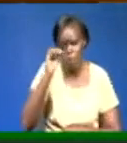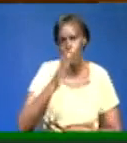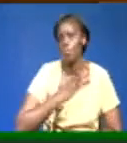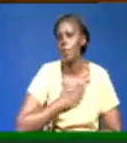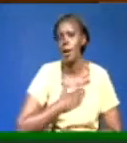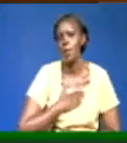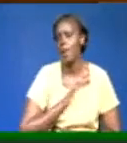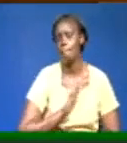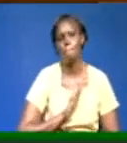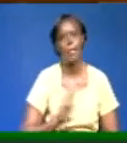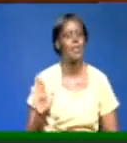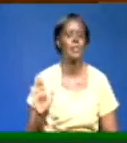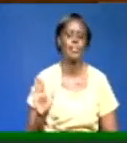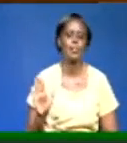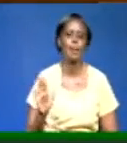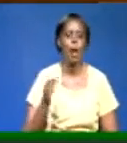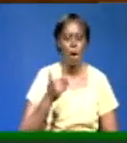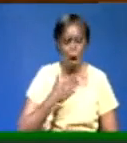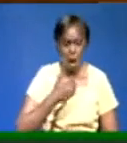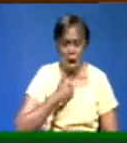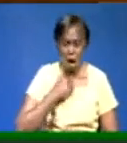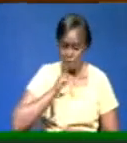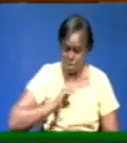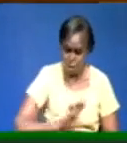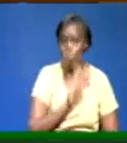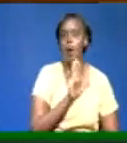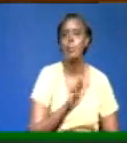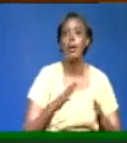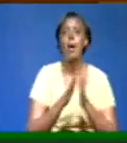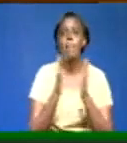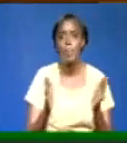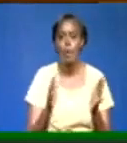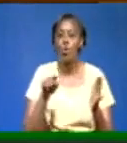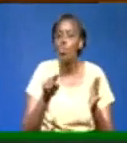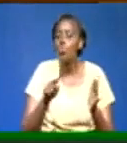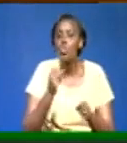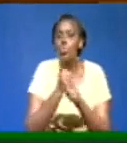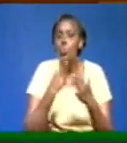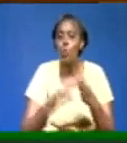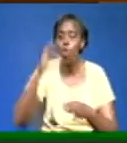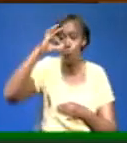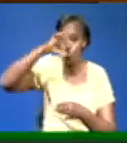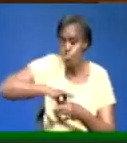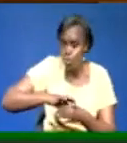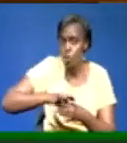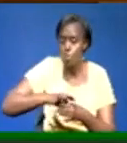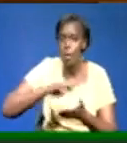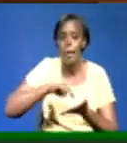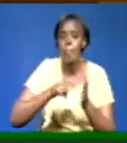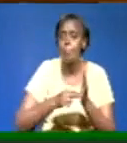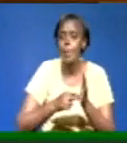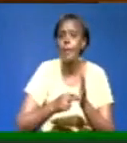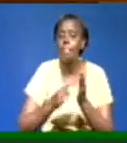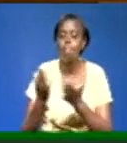have yours, and you will even have a bigger one because you will actually vote. And so it will be brought, it has been